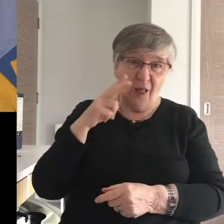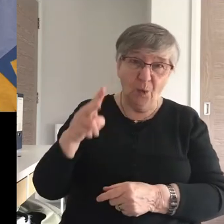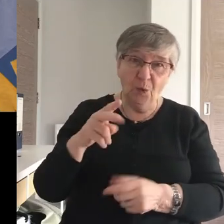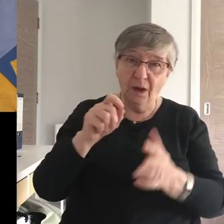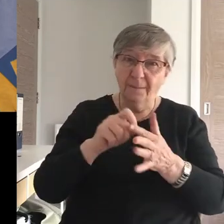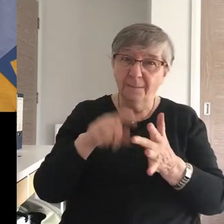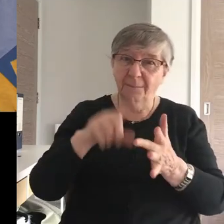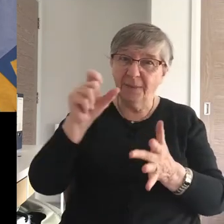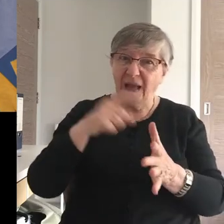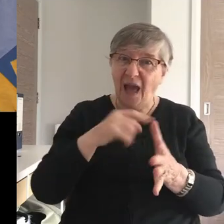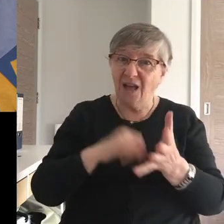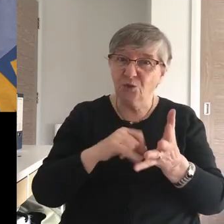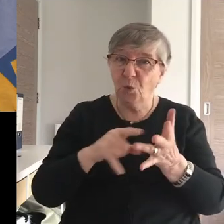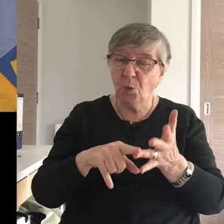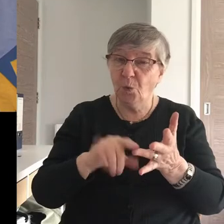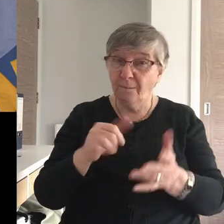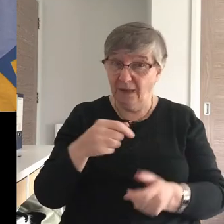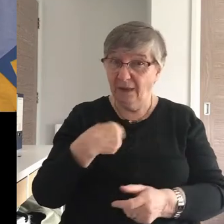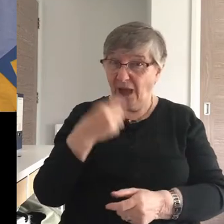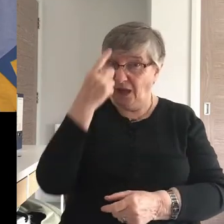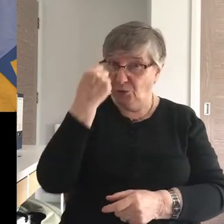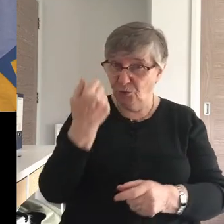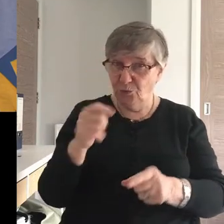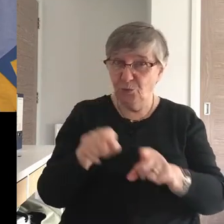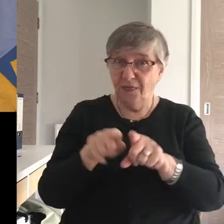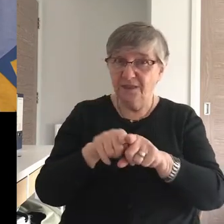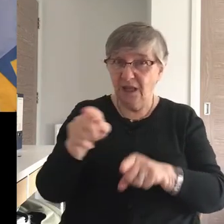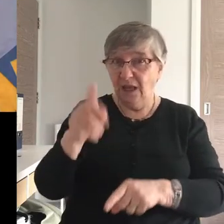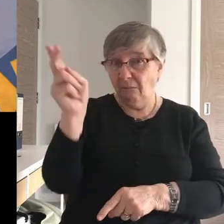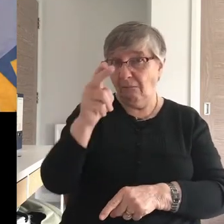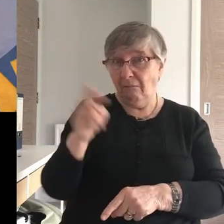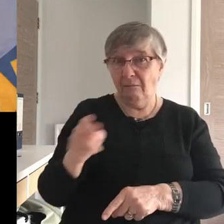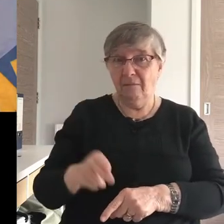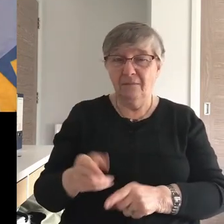some of his paintings, I thought maybe I could give Picasso a try.